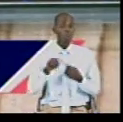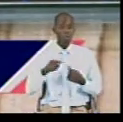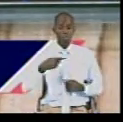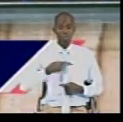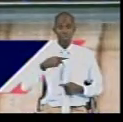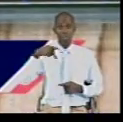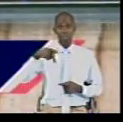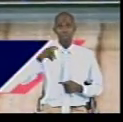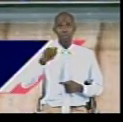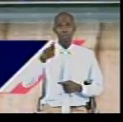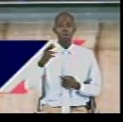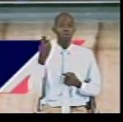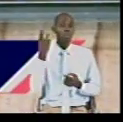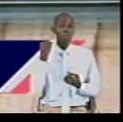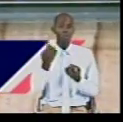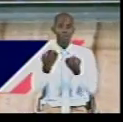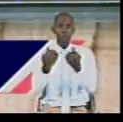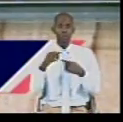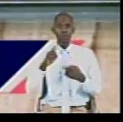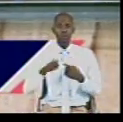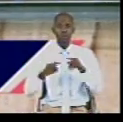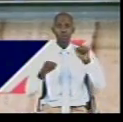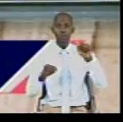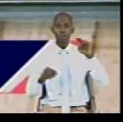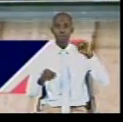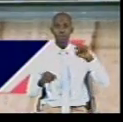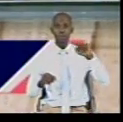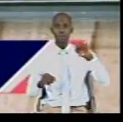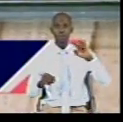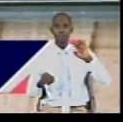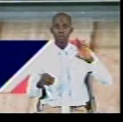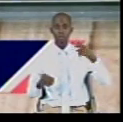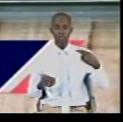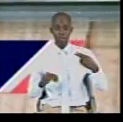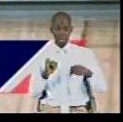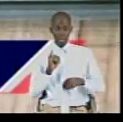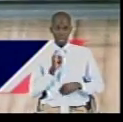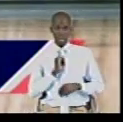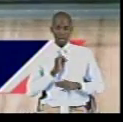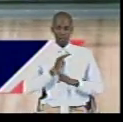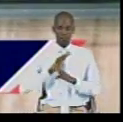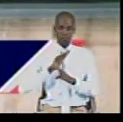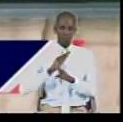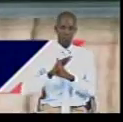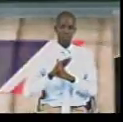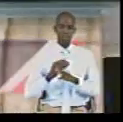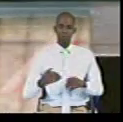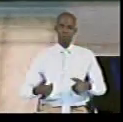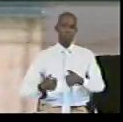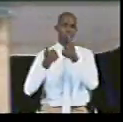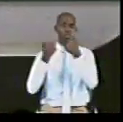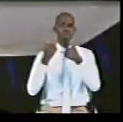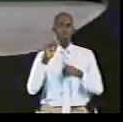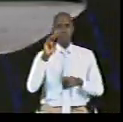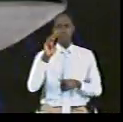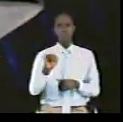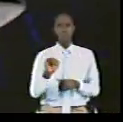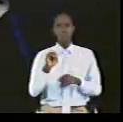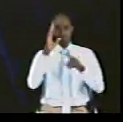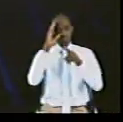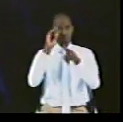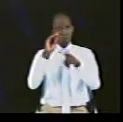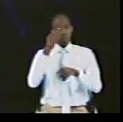to Antioch, I withstood him to the face, because he was to